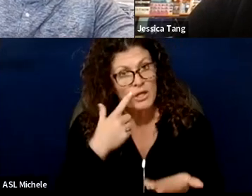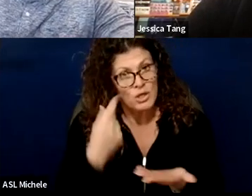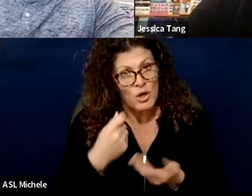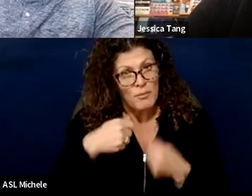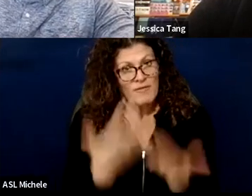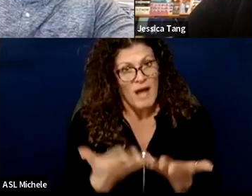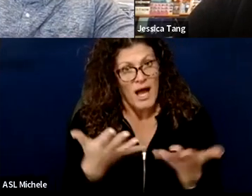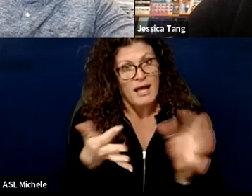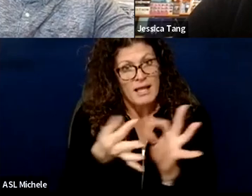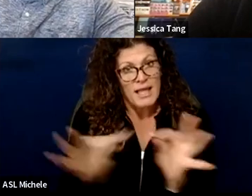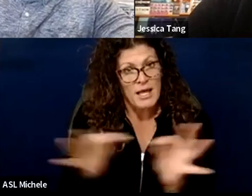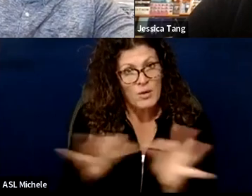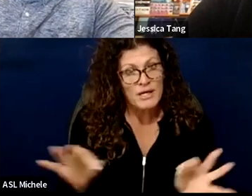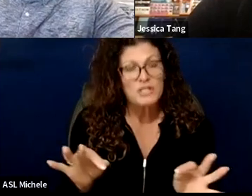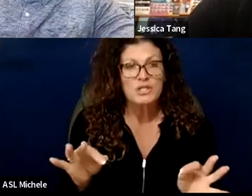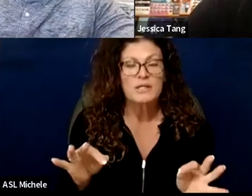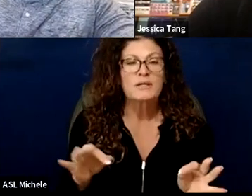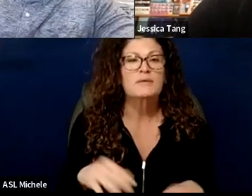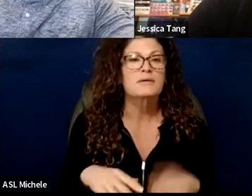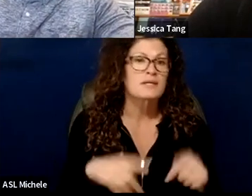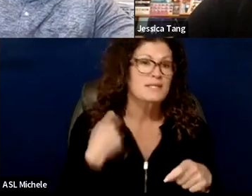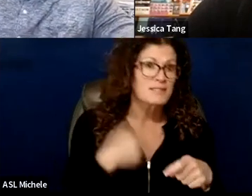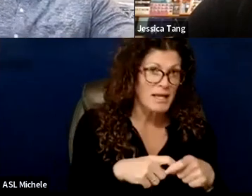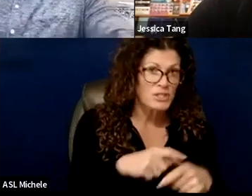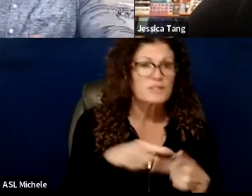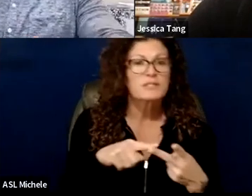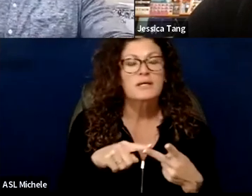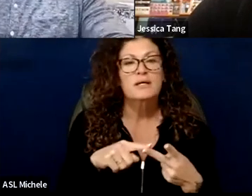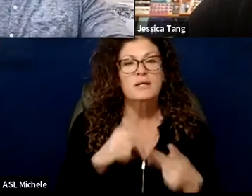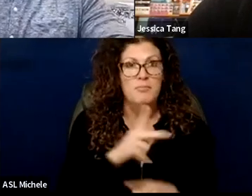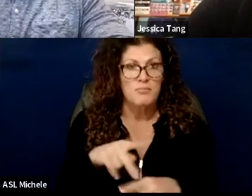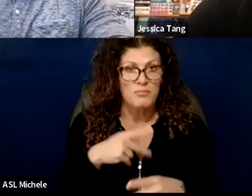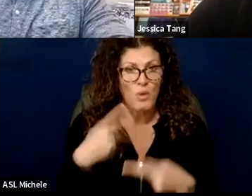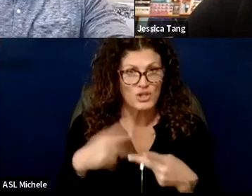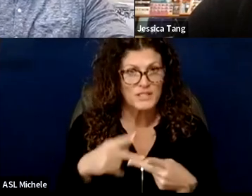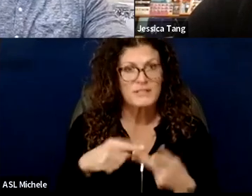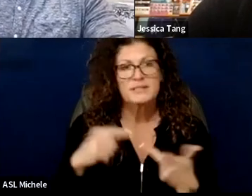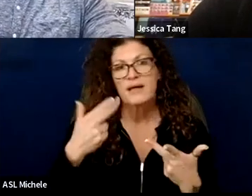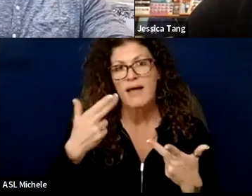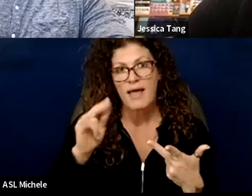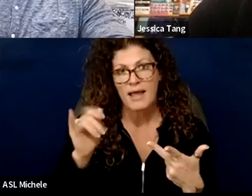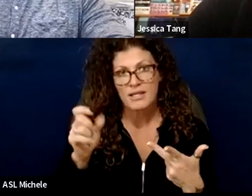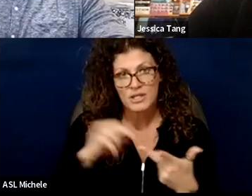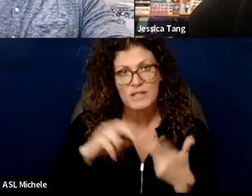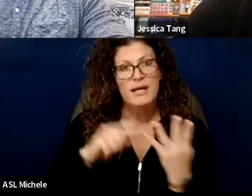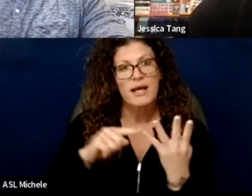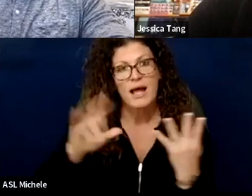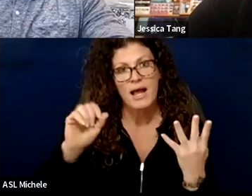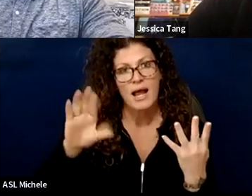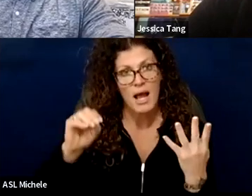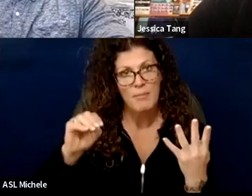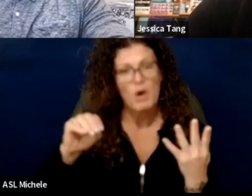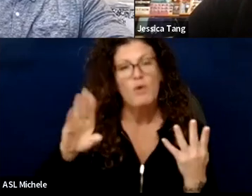following languages. It will be in Spanish, Portuguese, Haitian Creole, Cabo Verdean,